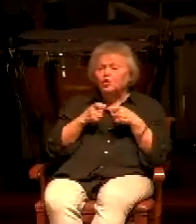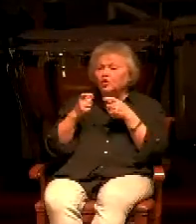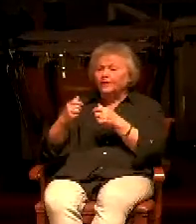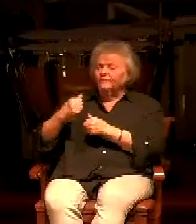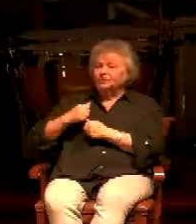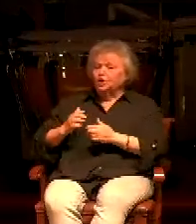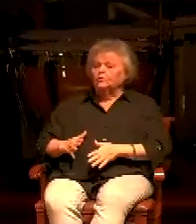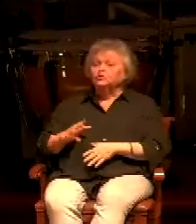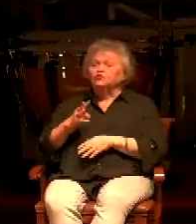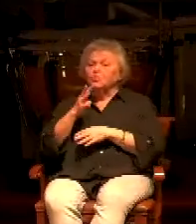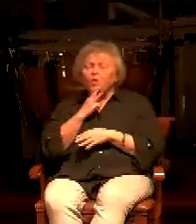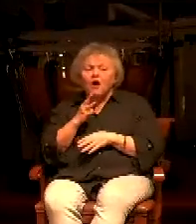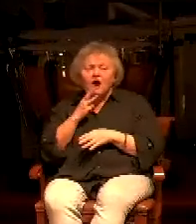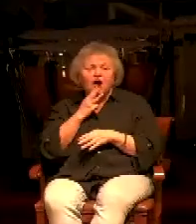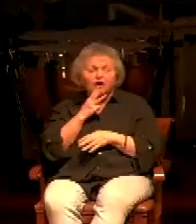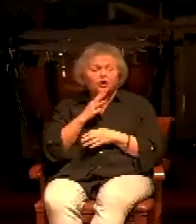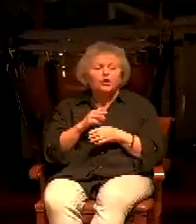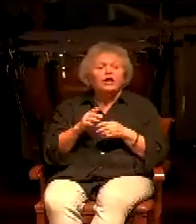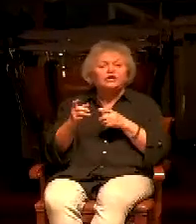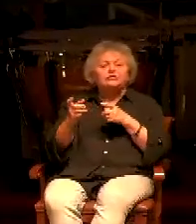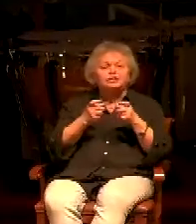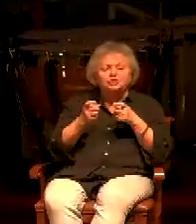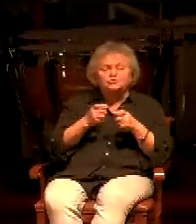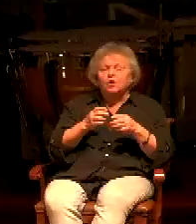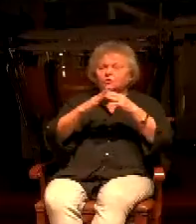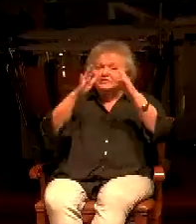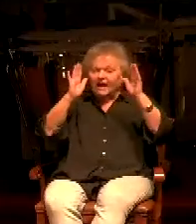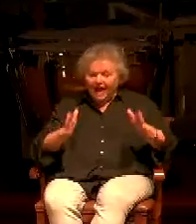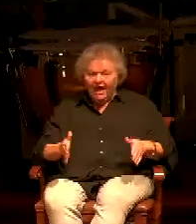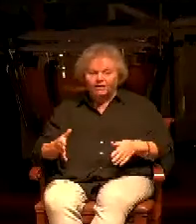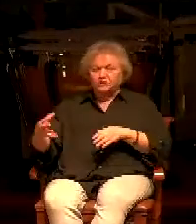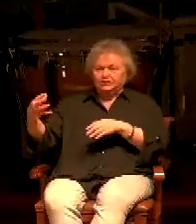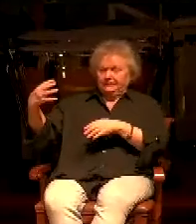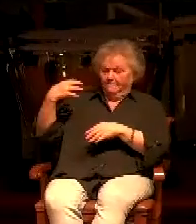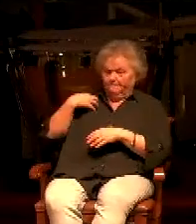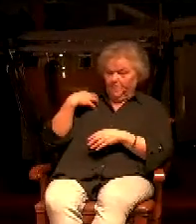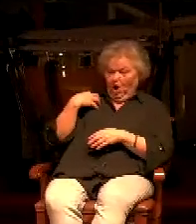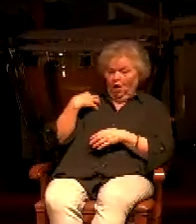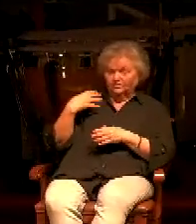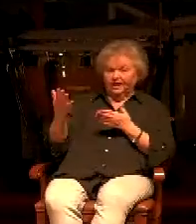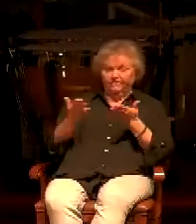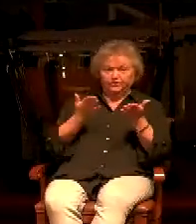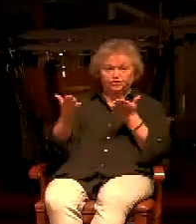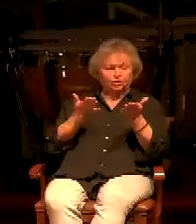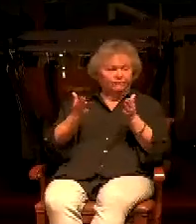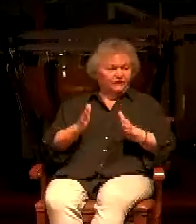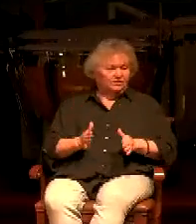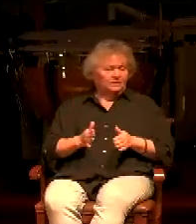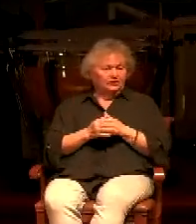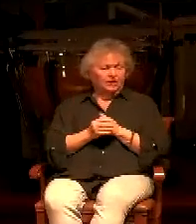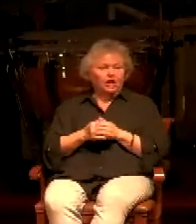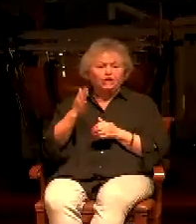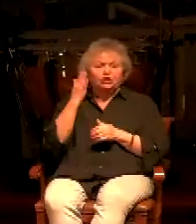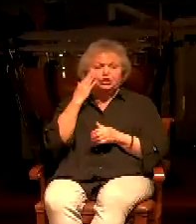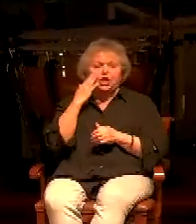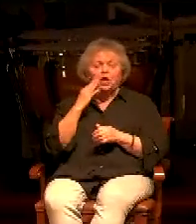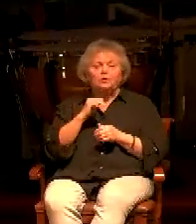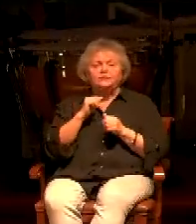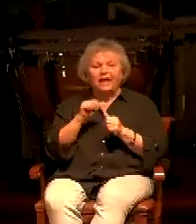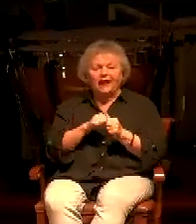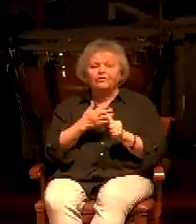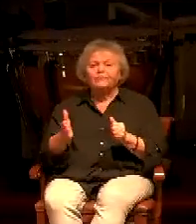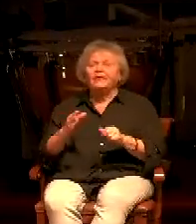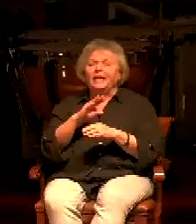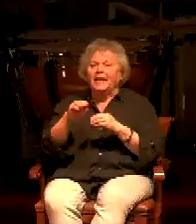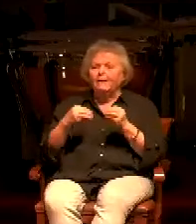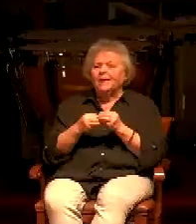She takes their cloaks. She runs the house. She's the boss of the servant world. She knows everybody that comes in and out. She knows all of the business.